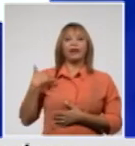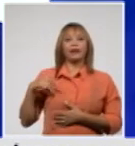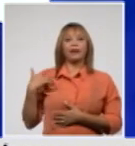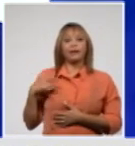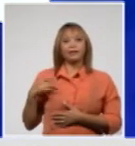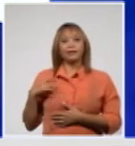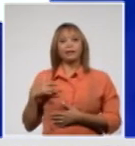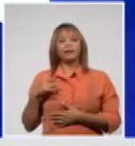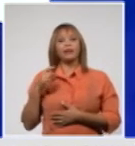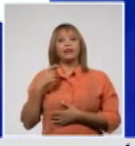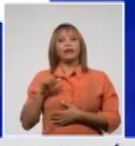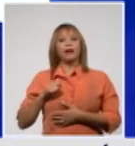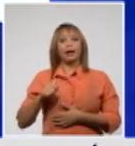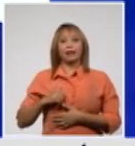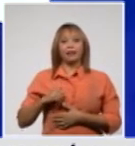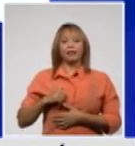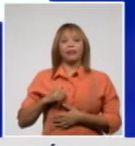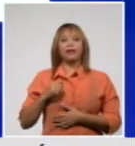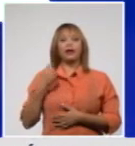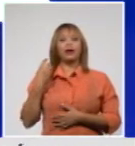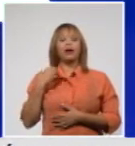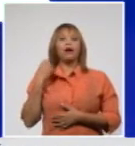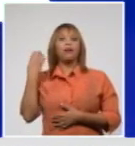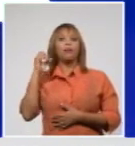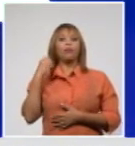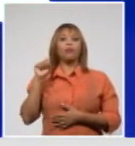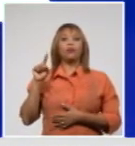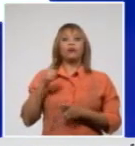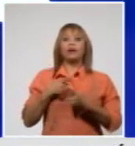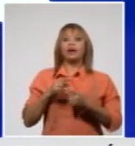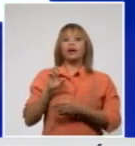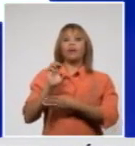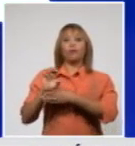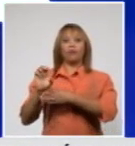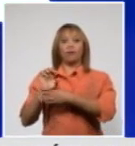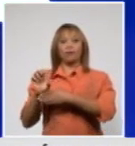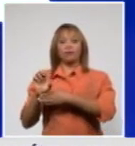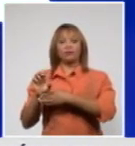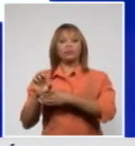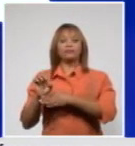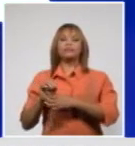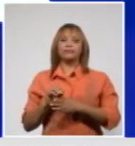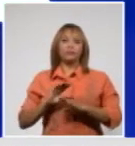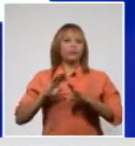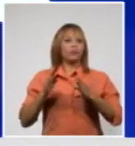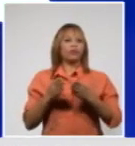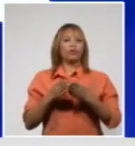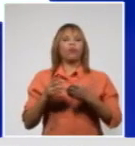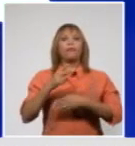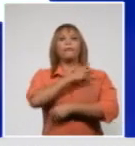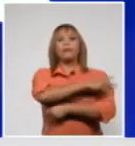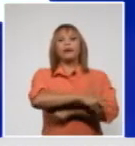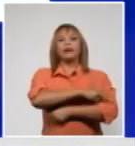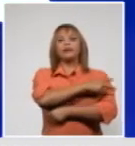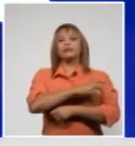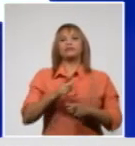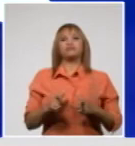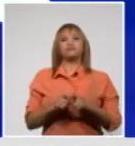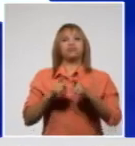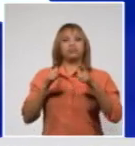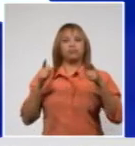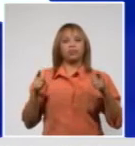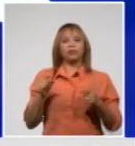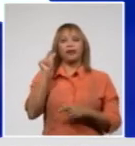121,381 fatalities. Although it occupies fifth place in the world, in the region, Peru